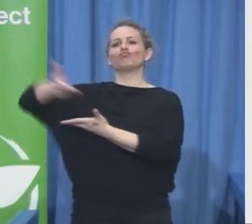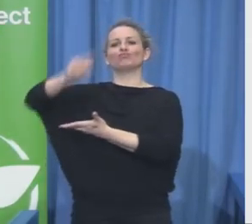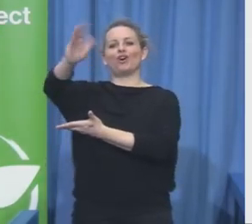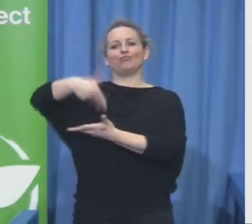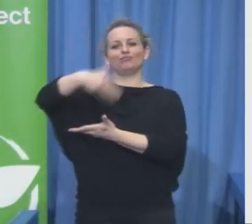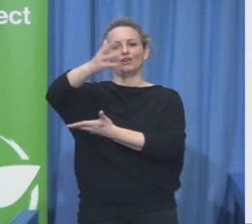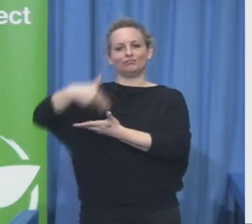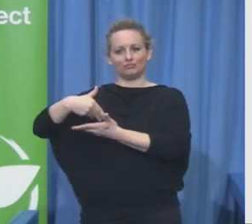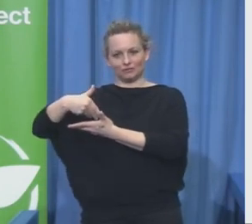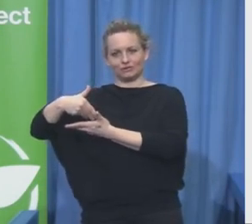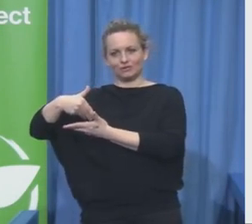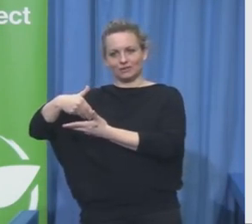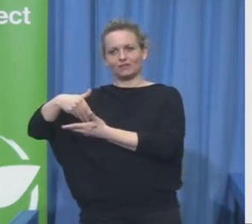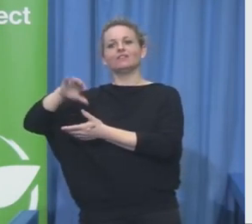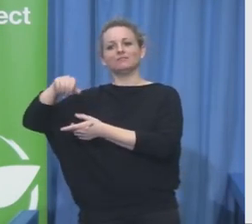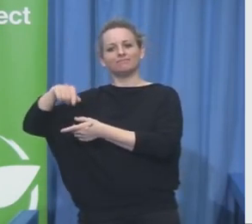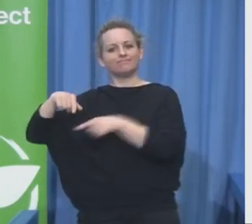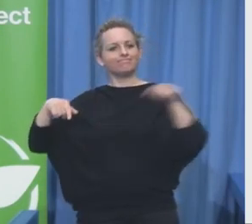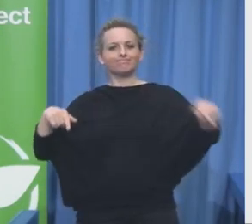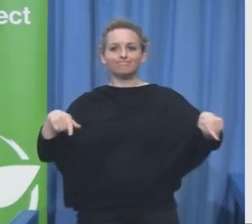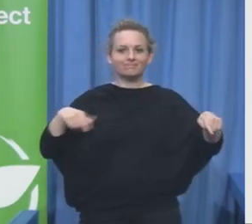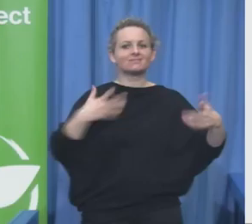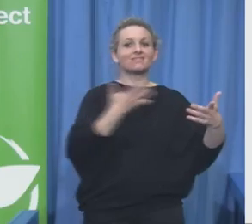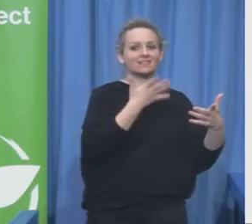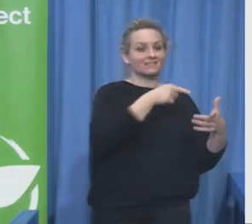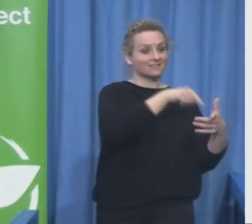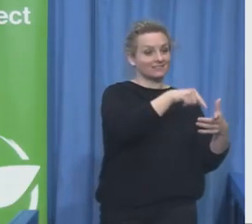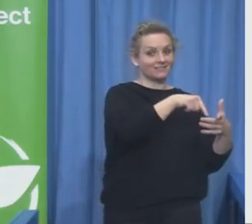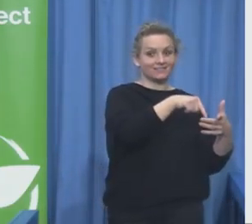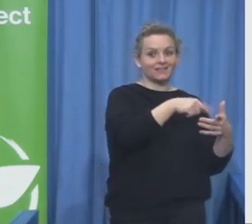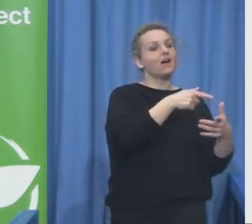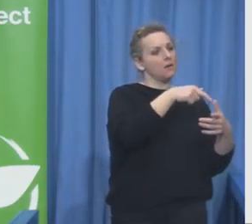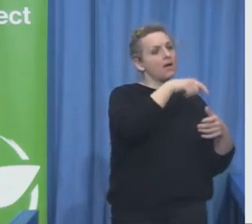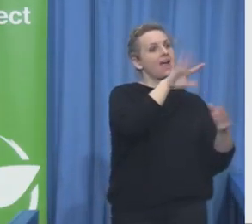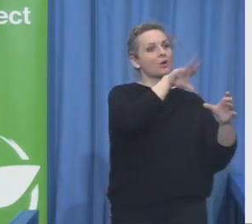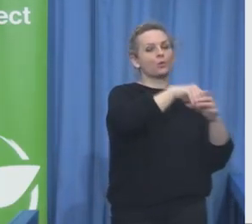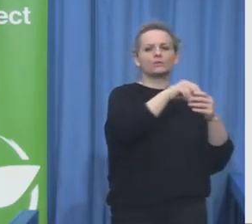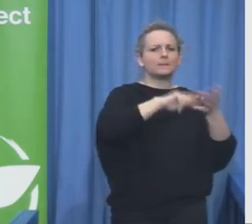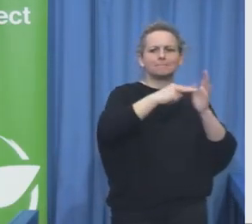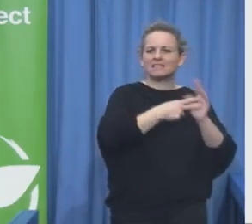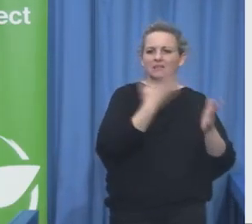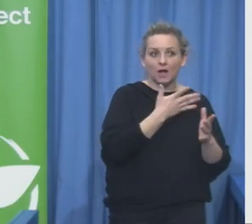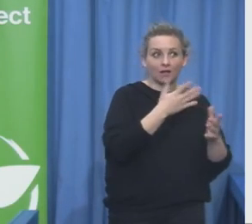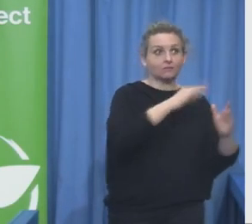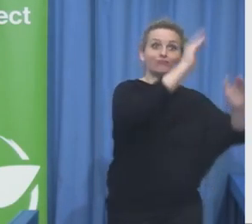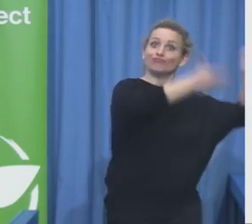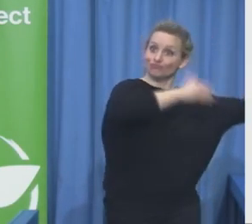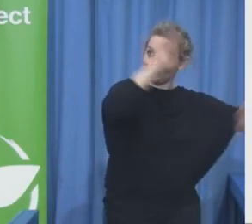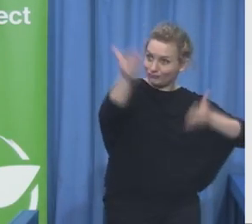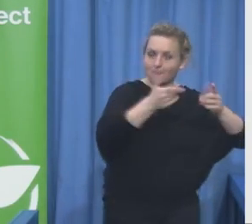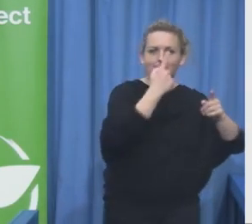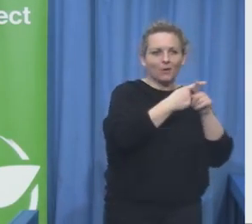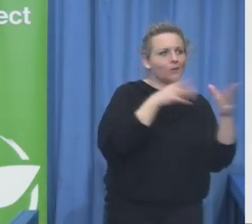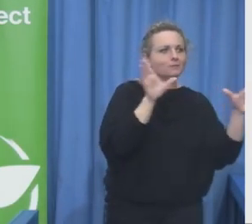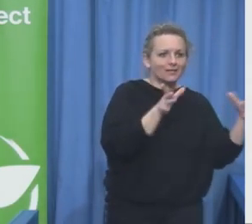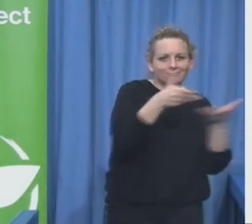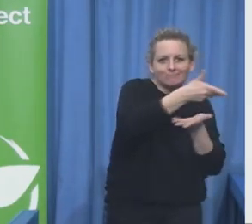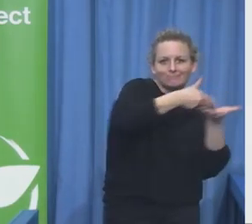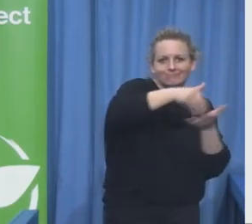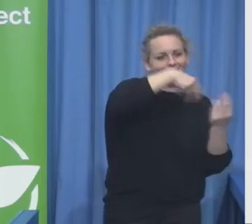companies, we have to prepare all of you, that when you bring these folks in as employees, that you're not just inviting them in to be